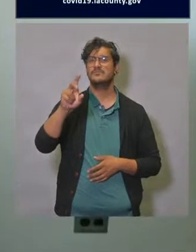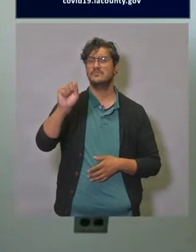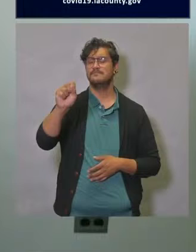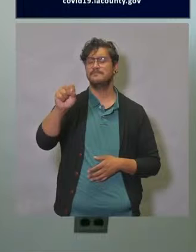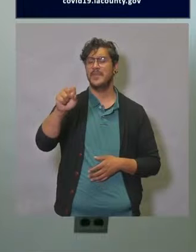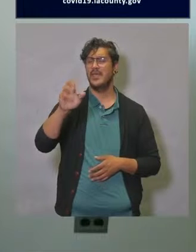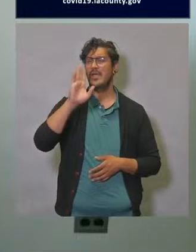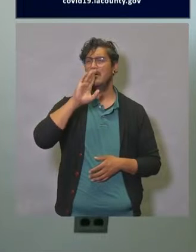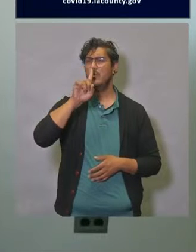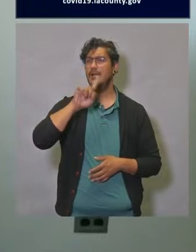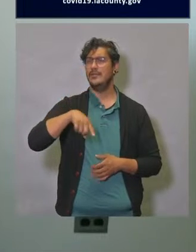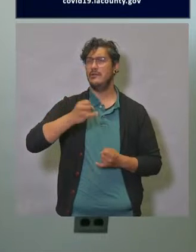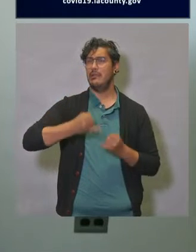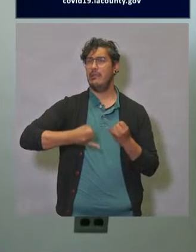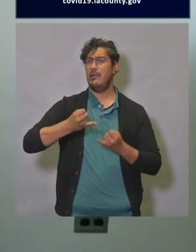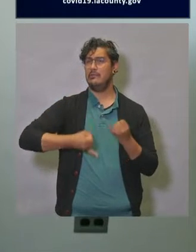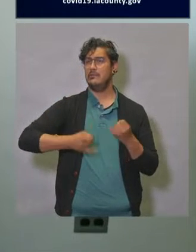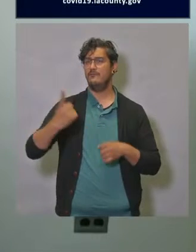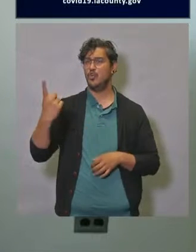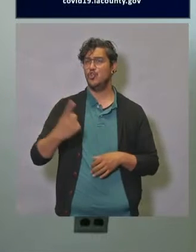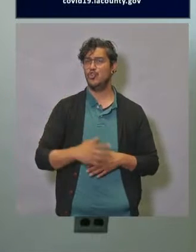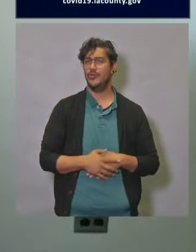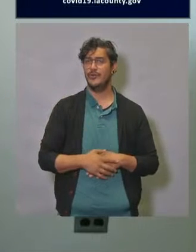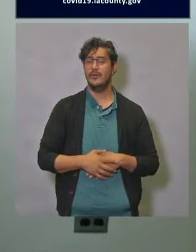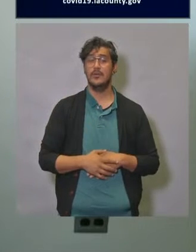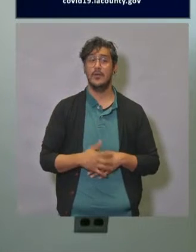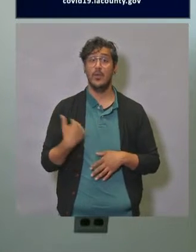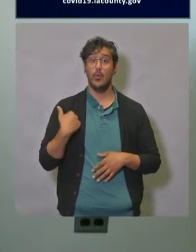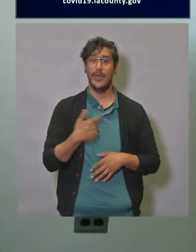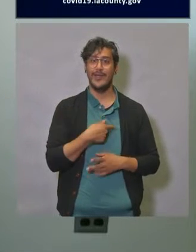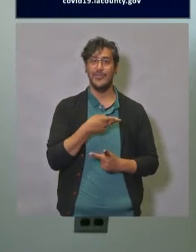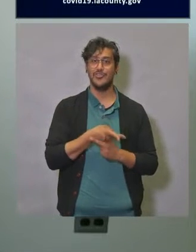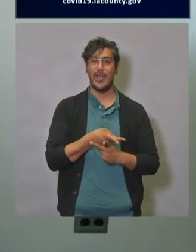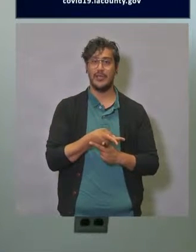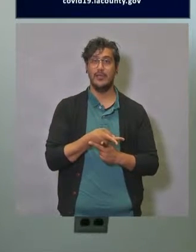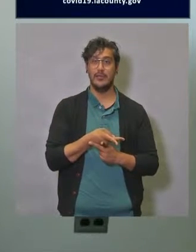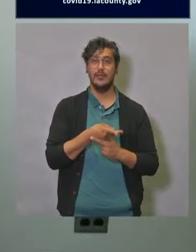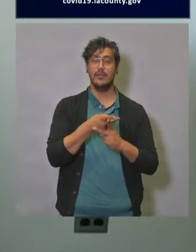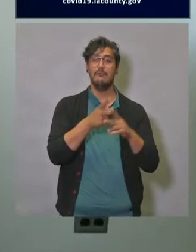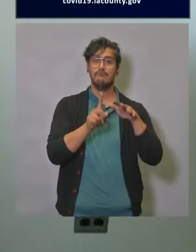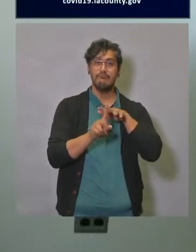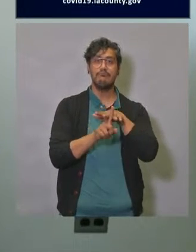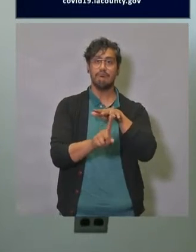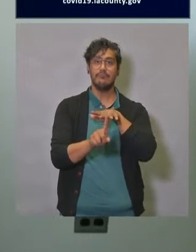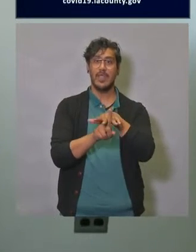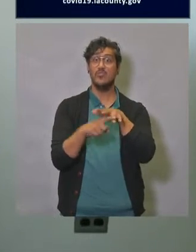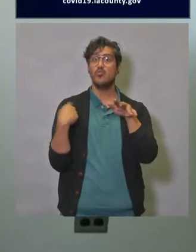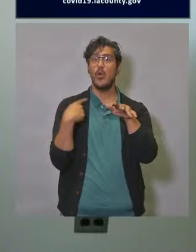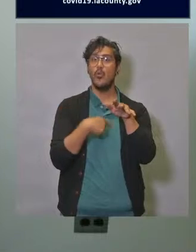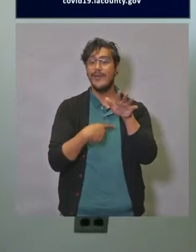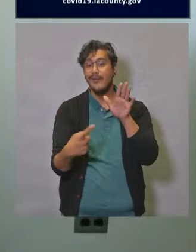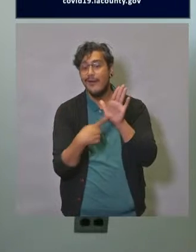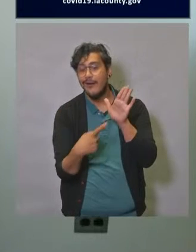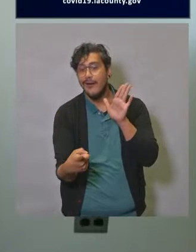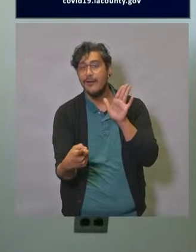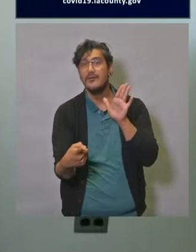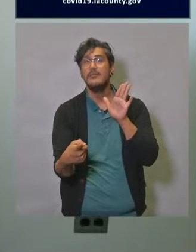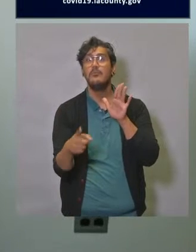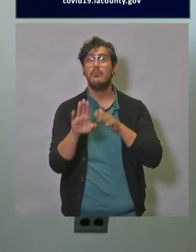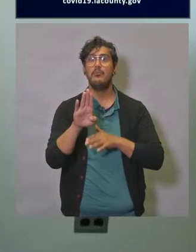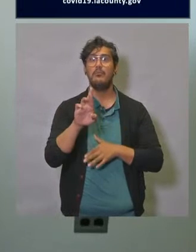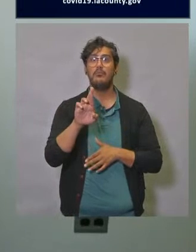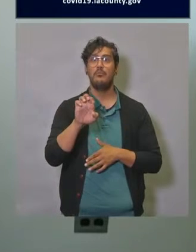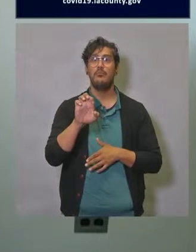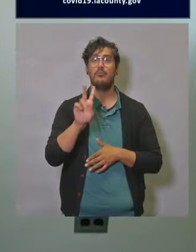the last question first. I mean, we're tracking breakthrough cases where we can identify that they're breakthrough cases. We don't